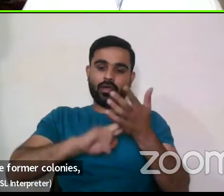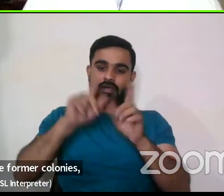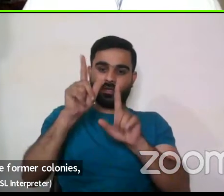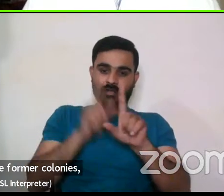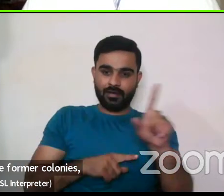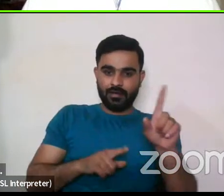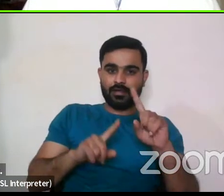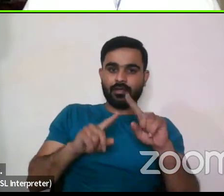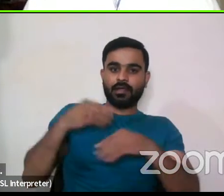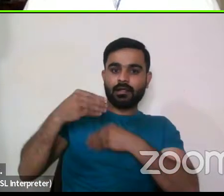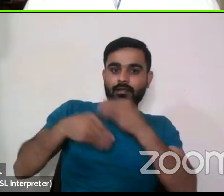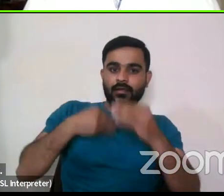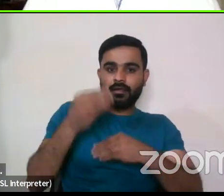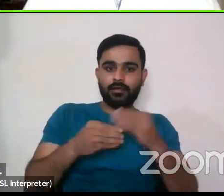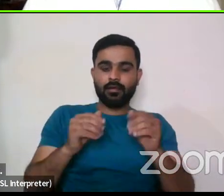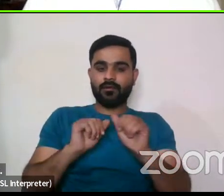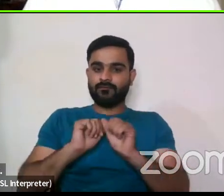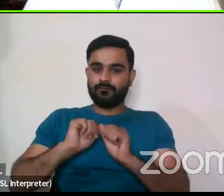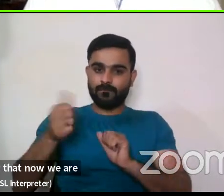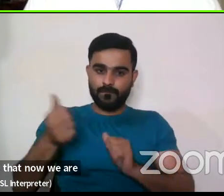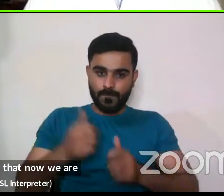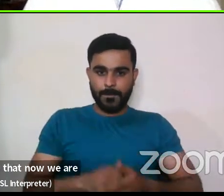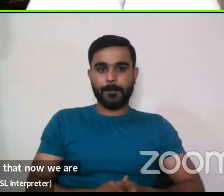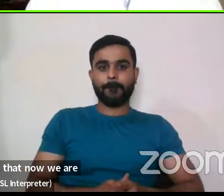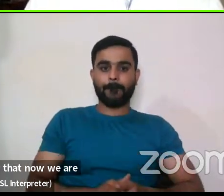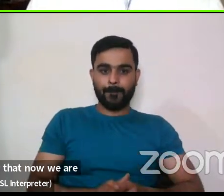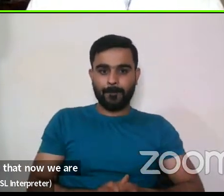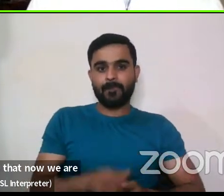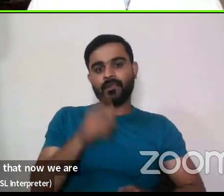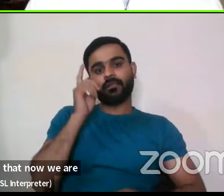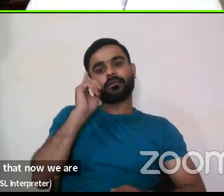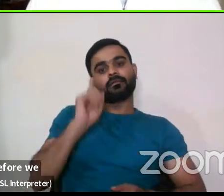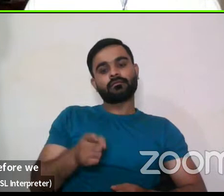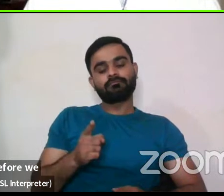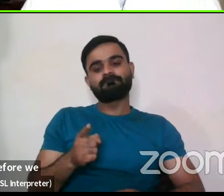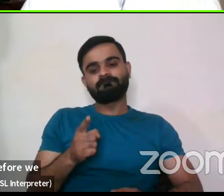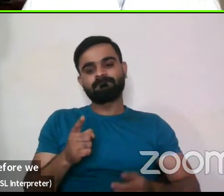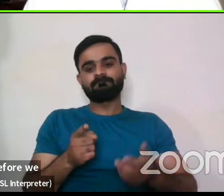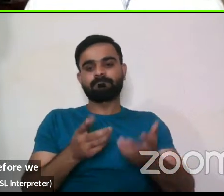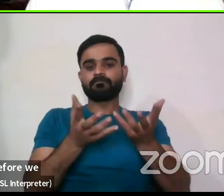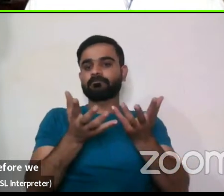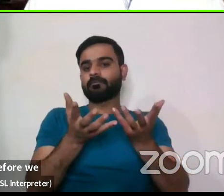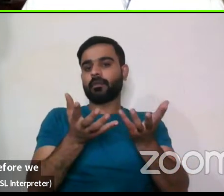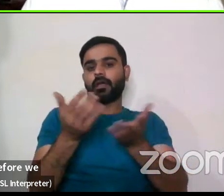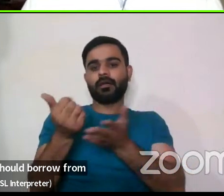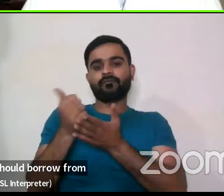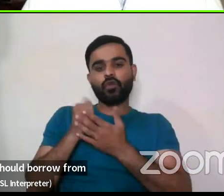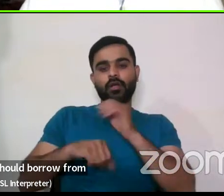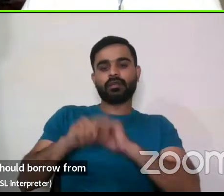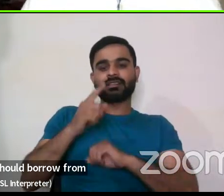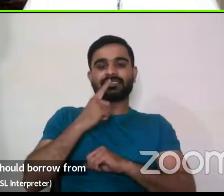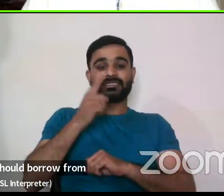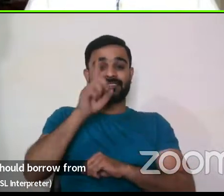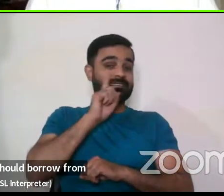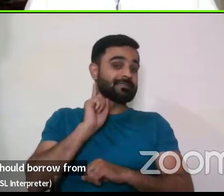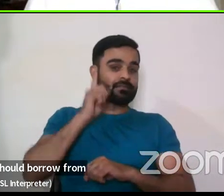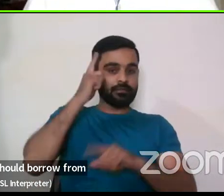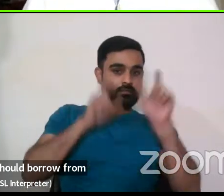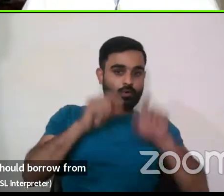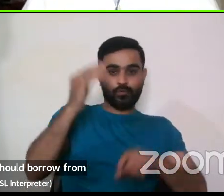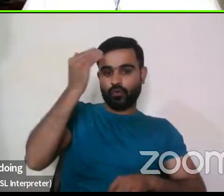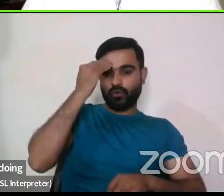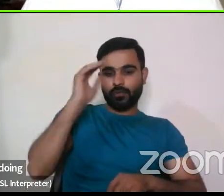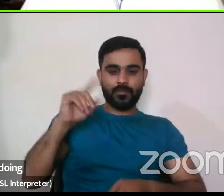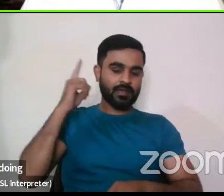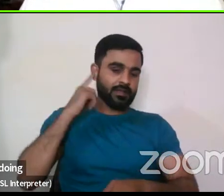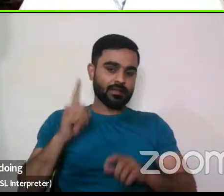that we are somehow far behind, and therefore we should borrow from what the white people are doing. I mean, to me, it sounds